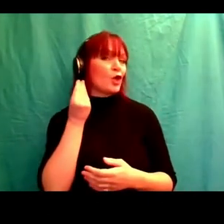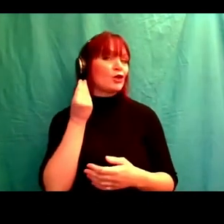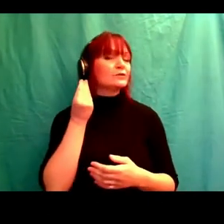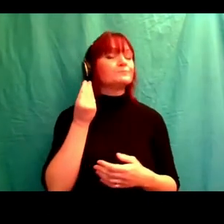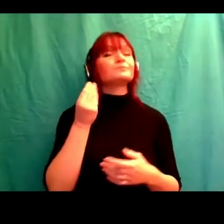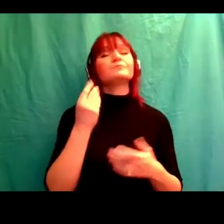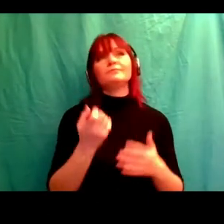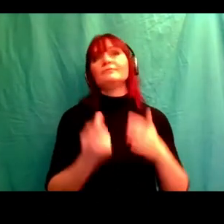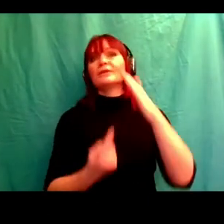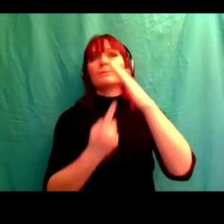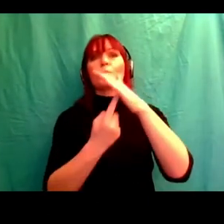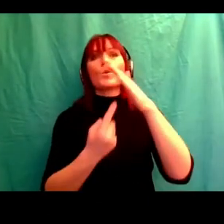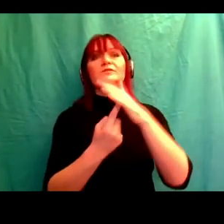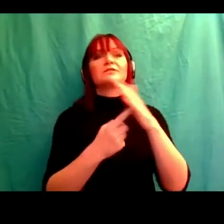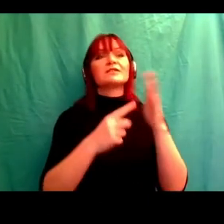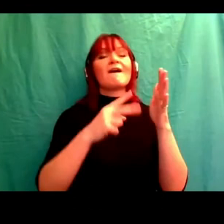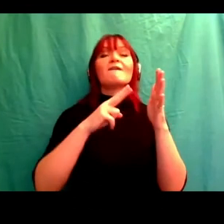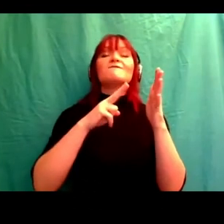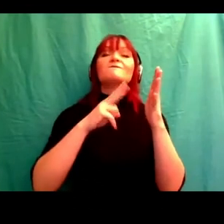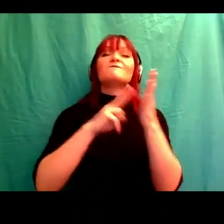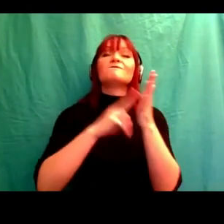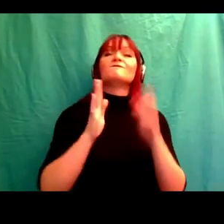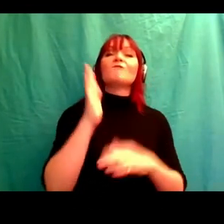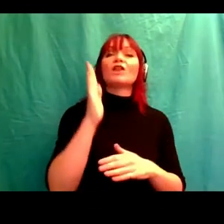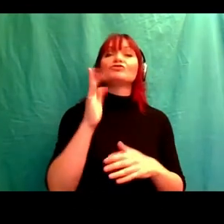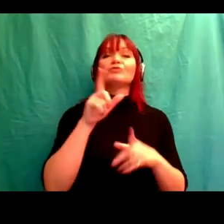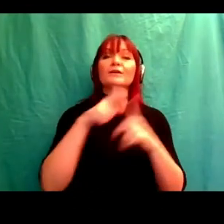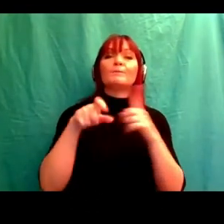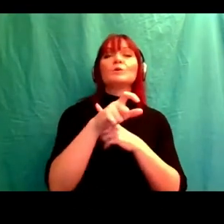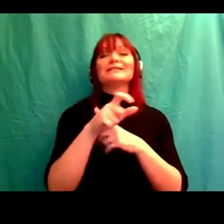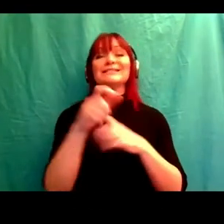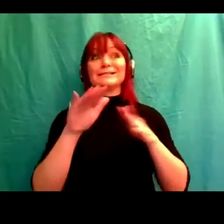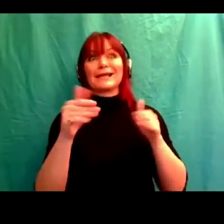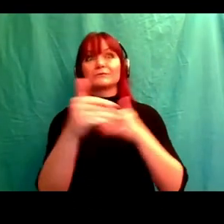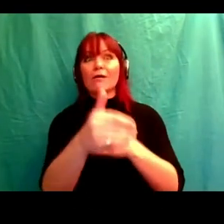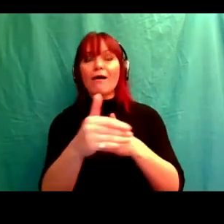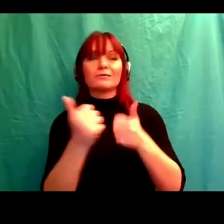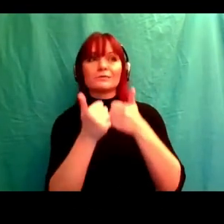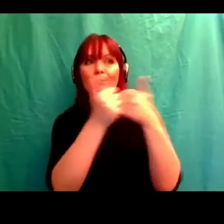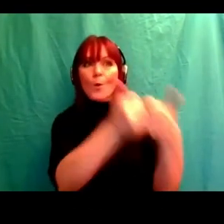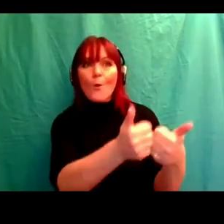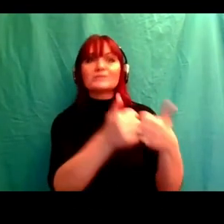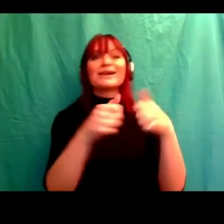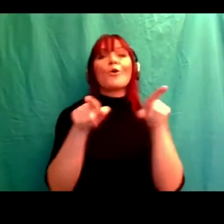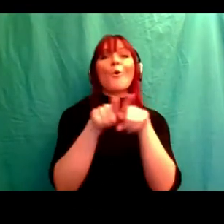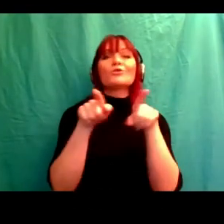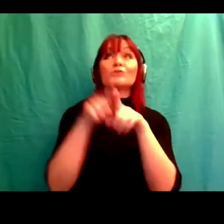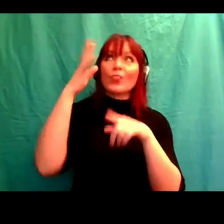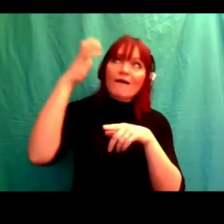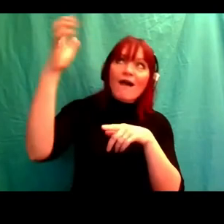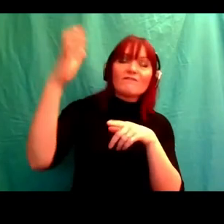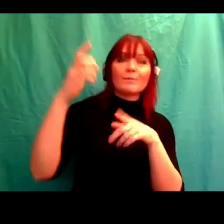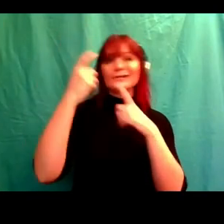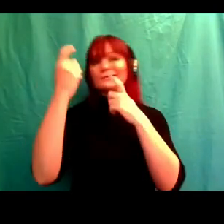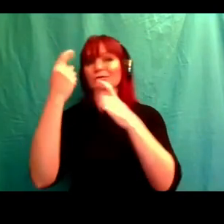of a strong voluntary and community sector, both to support local communities, but also to make sure government is considering policies that actually work on the